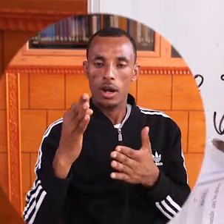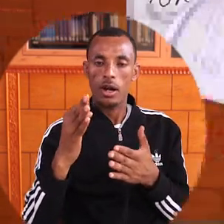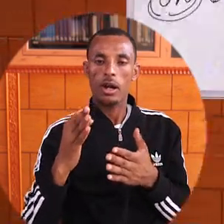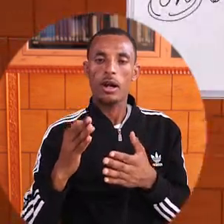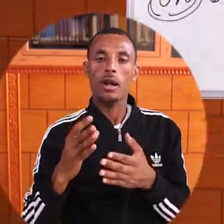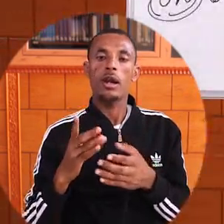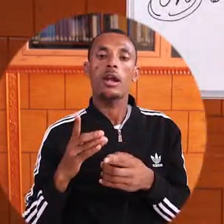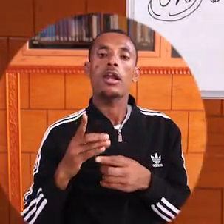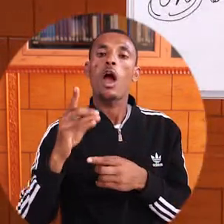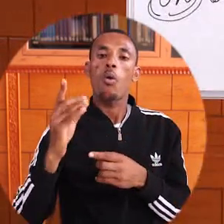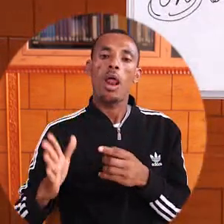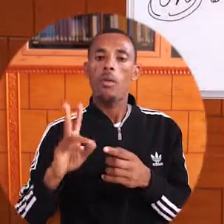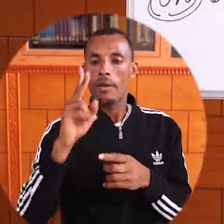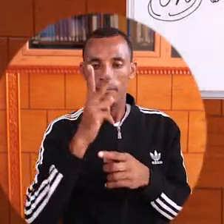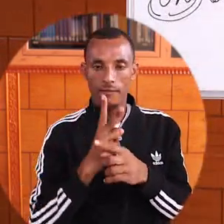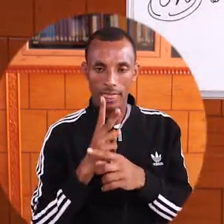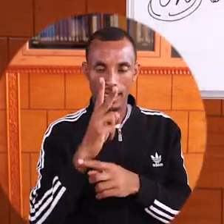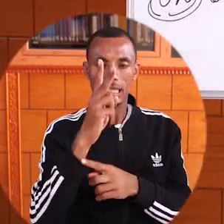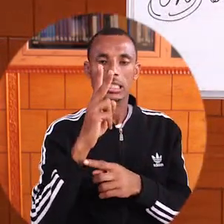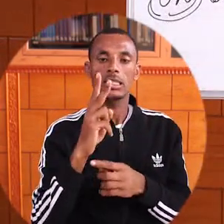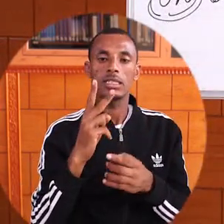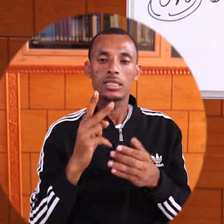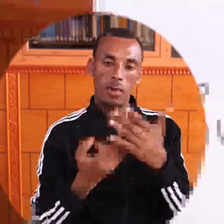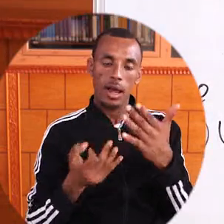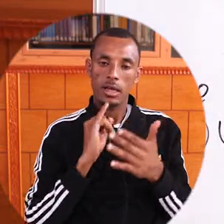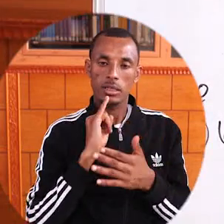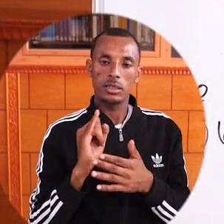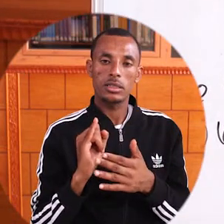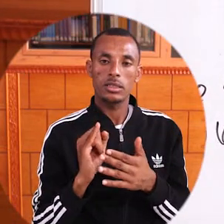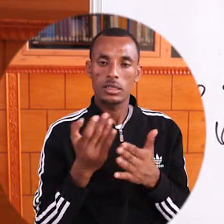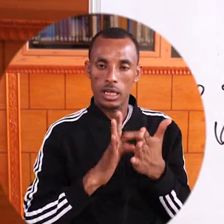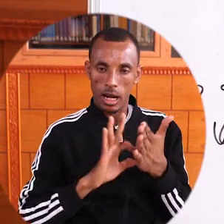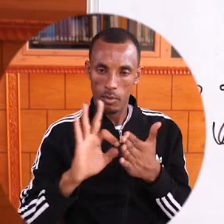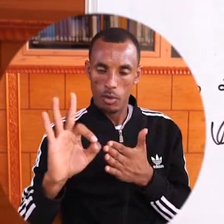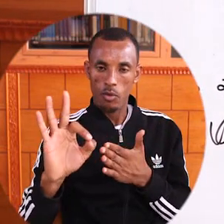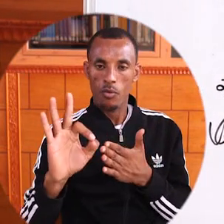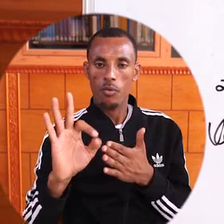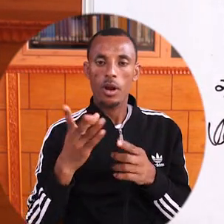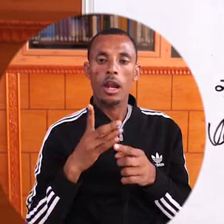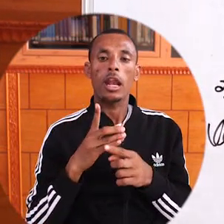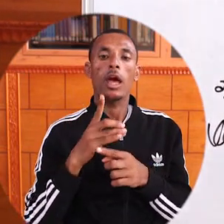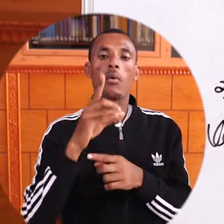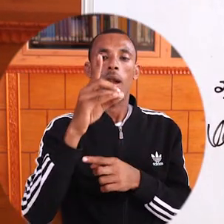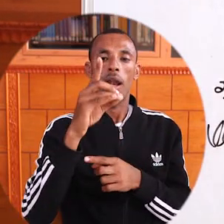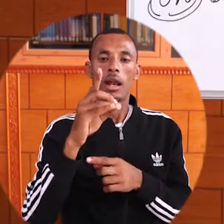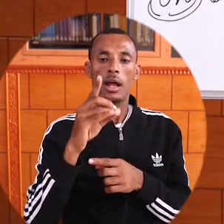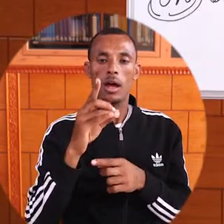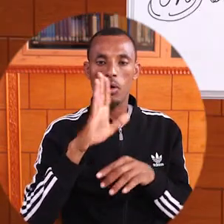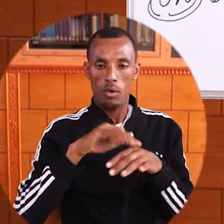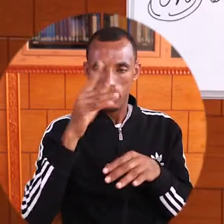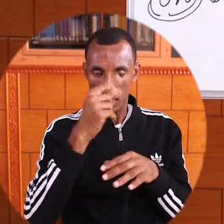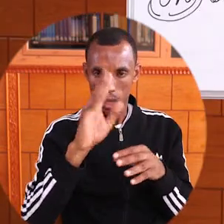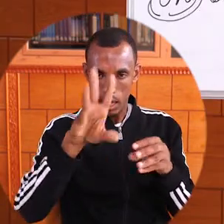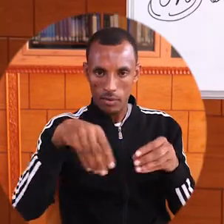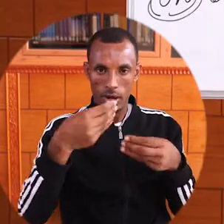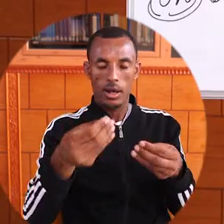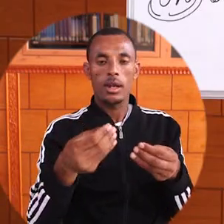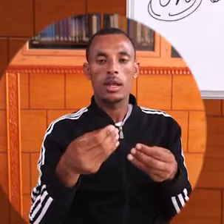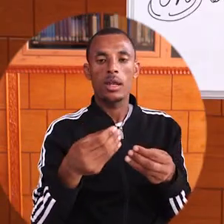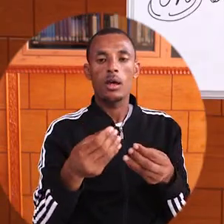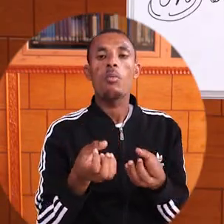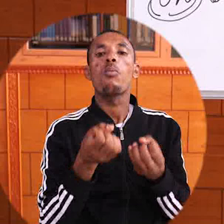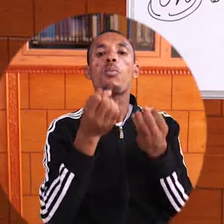vertex. The next formula is the number of diagonal drawn on the given, on the whole, the